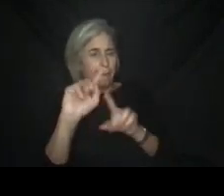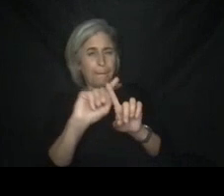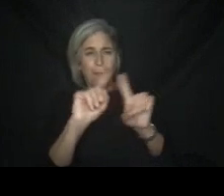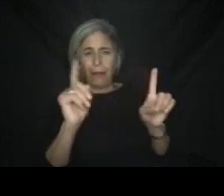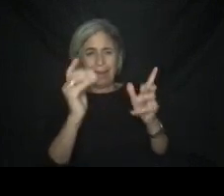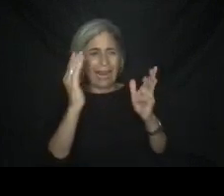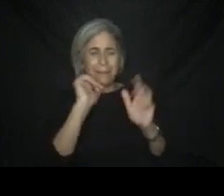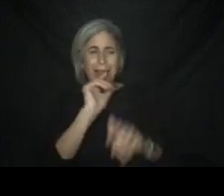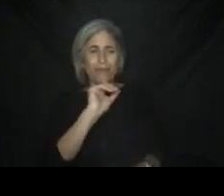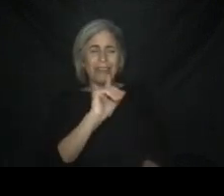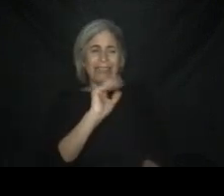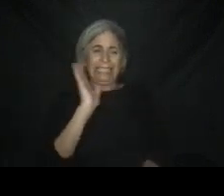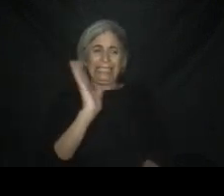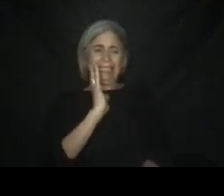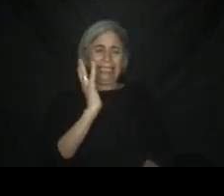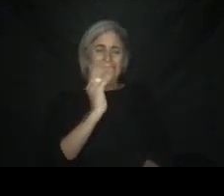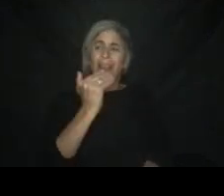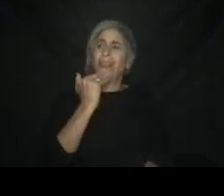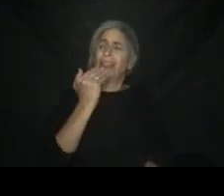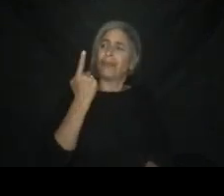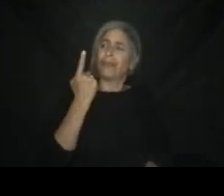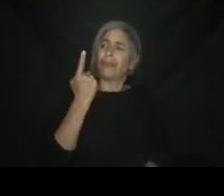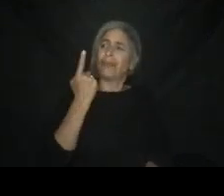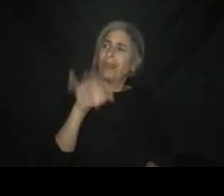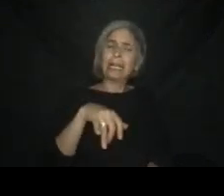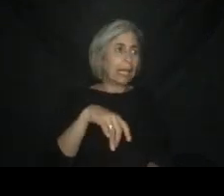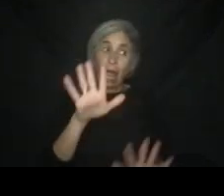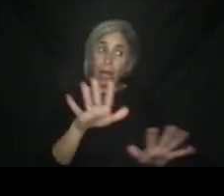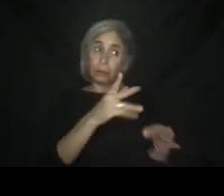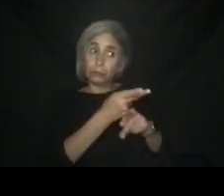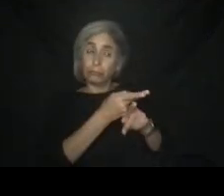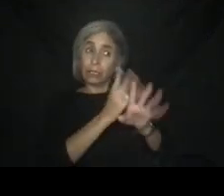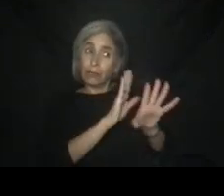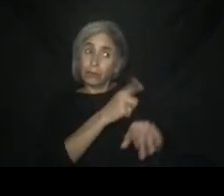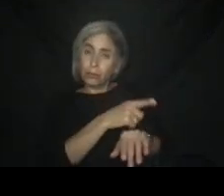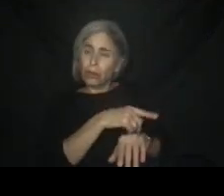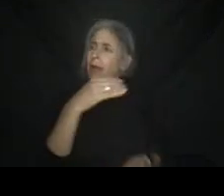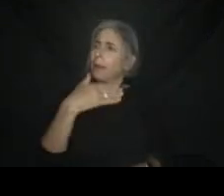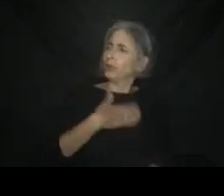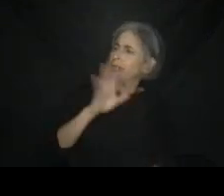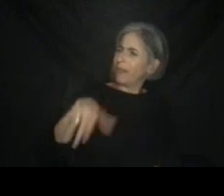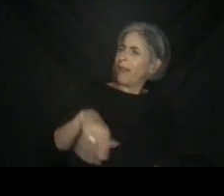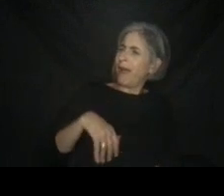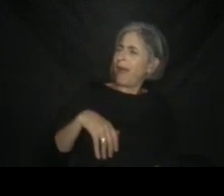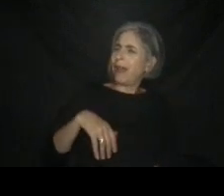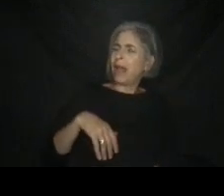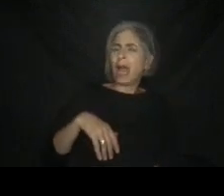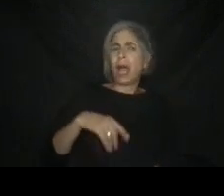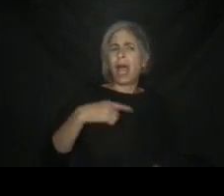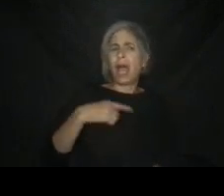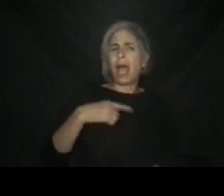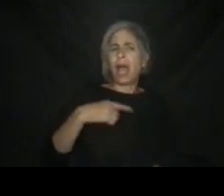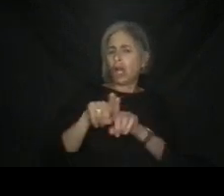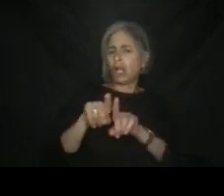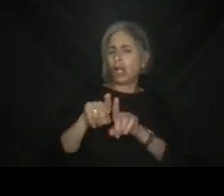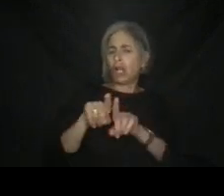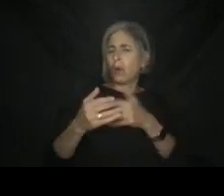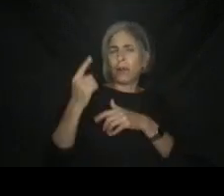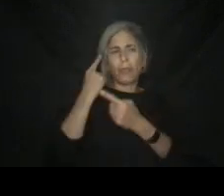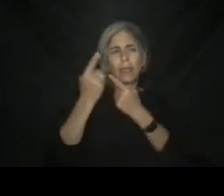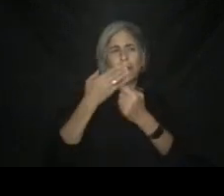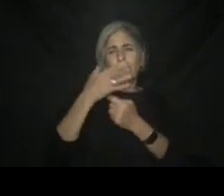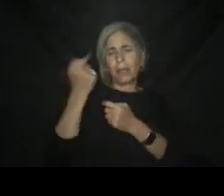not really, thank you for your I'm just concern. looking out for you. Yeah, thank you. I appreciate that. And I also want to think of what's best